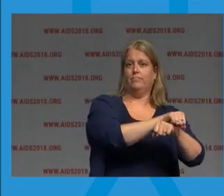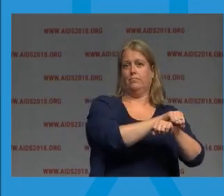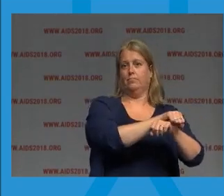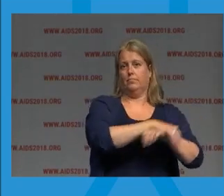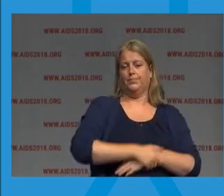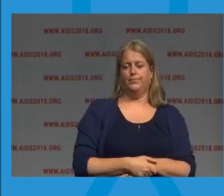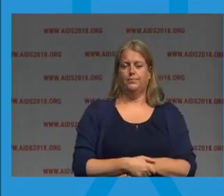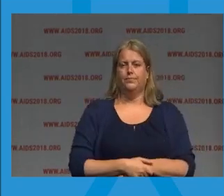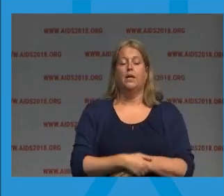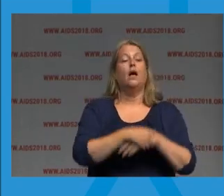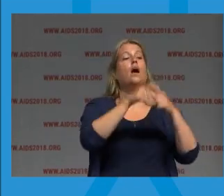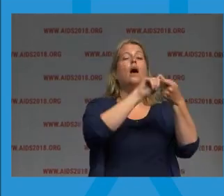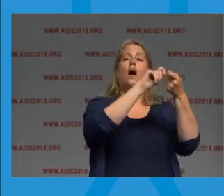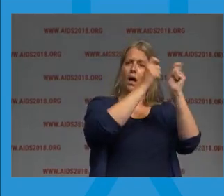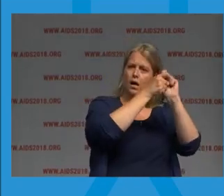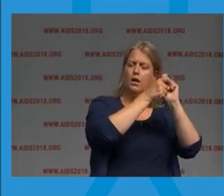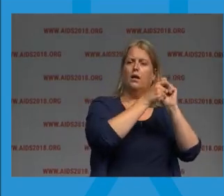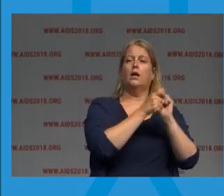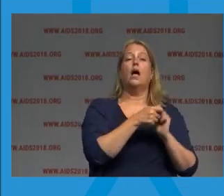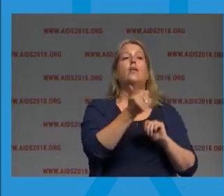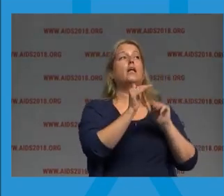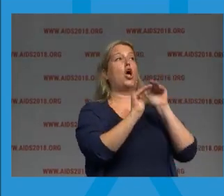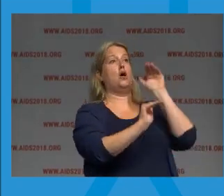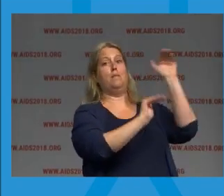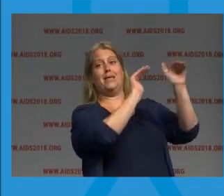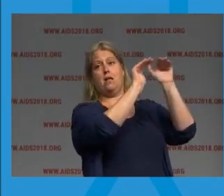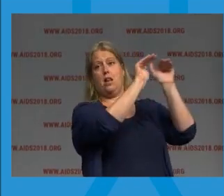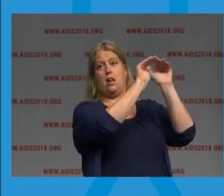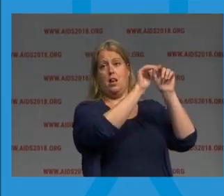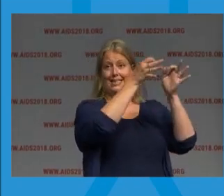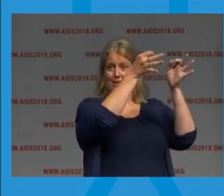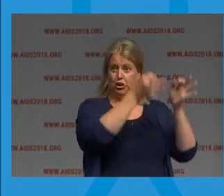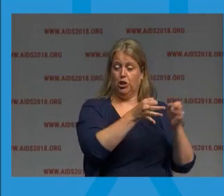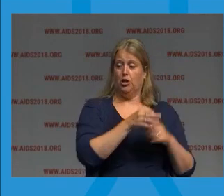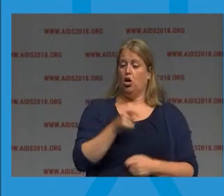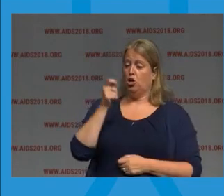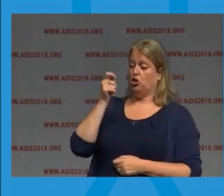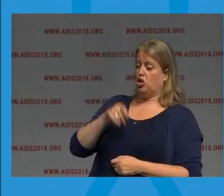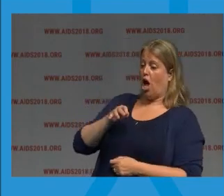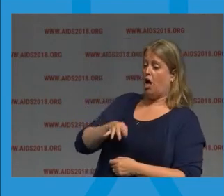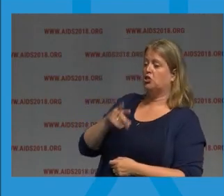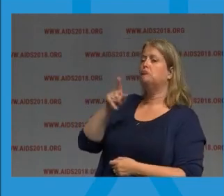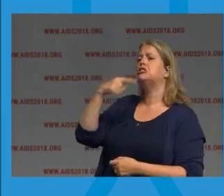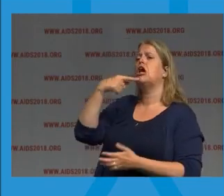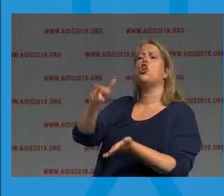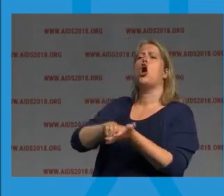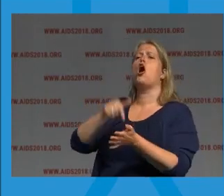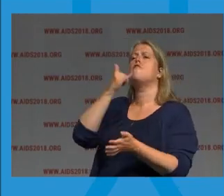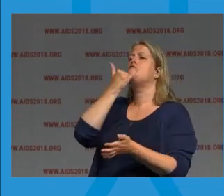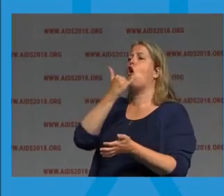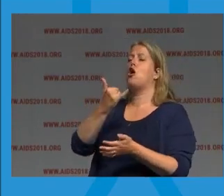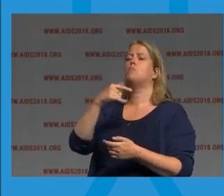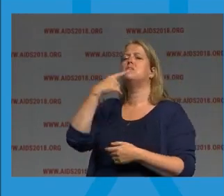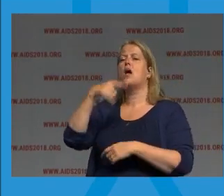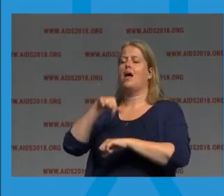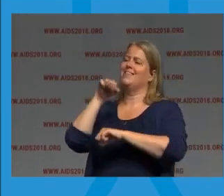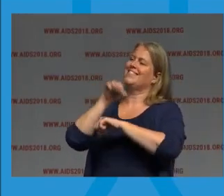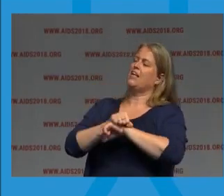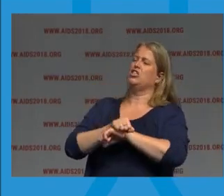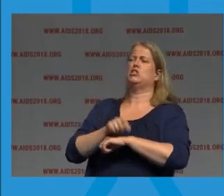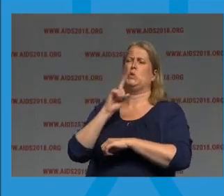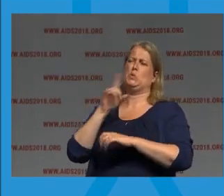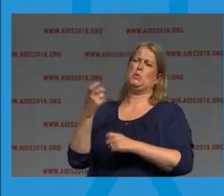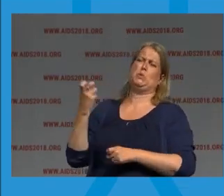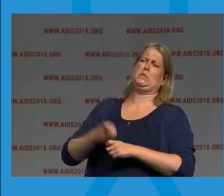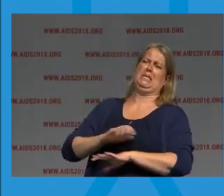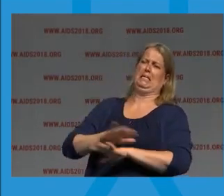sentence. And even when you look at the appeal decision, the judge doesn't strike down the law, but says that the sentence was too harsh and